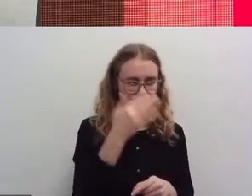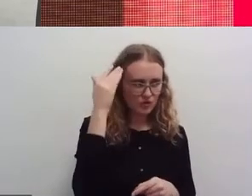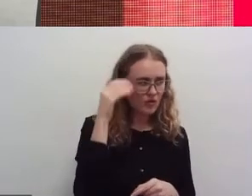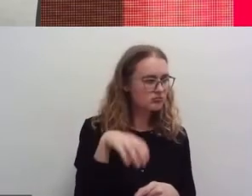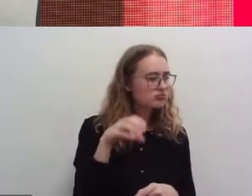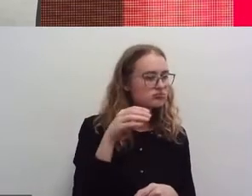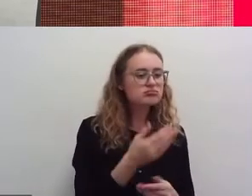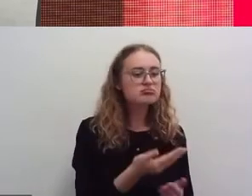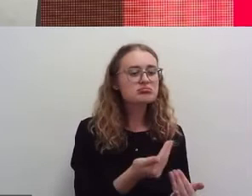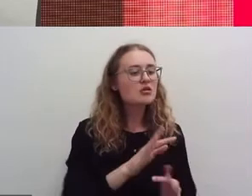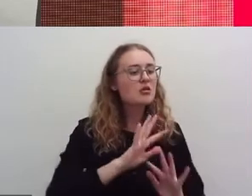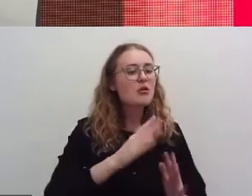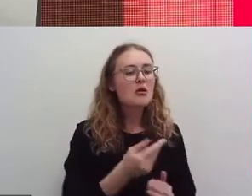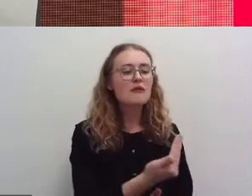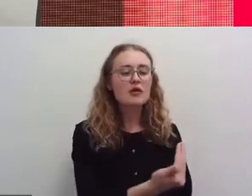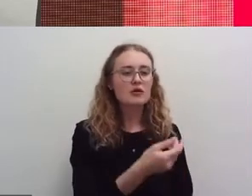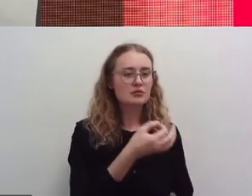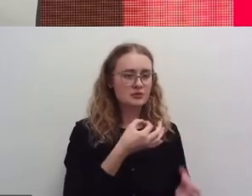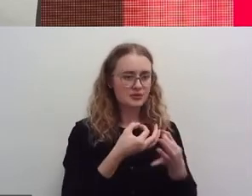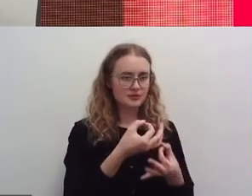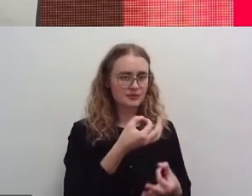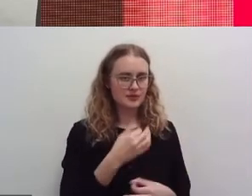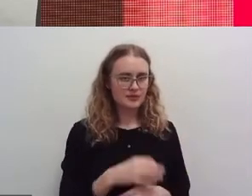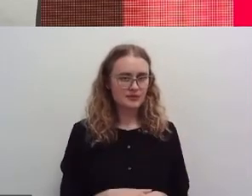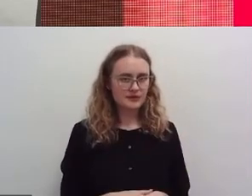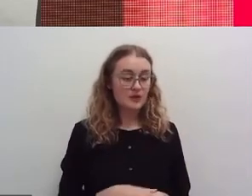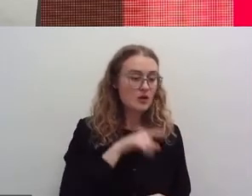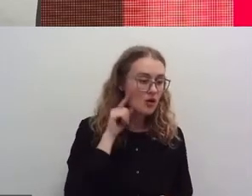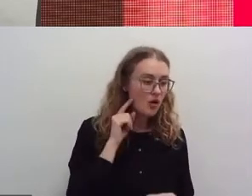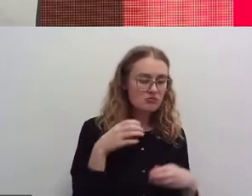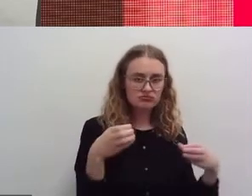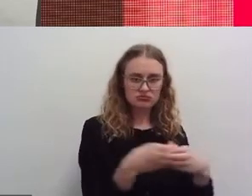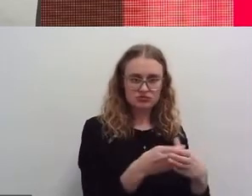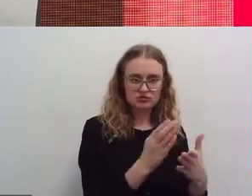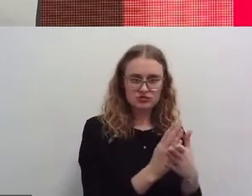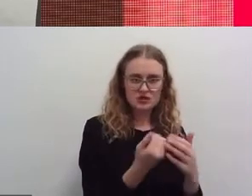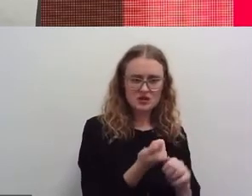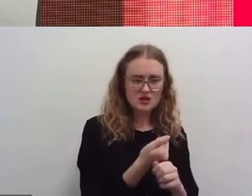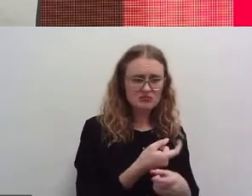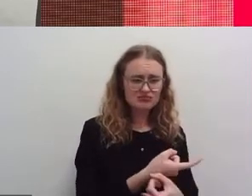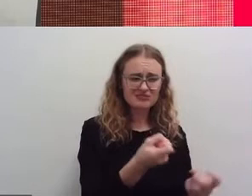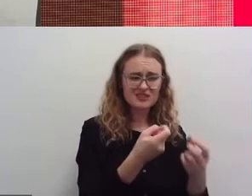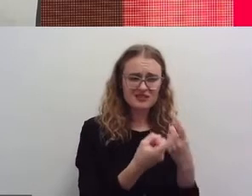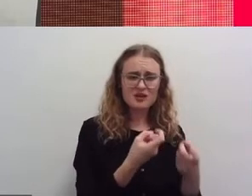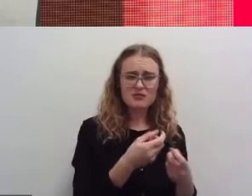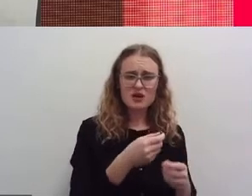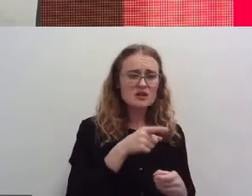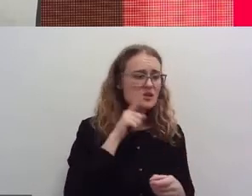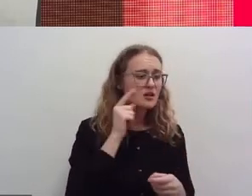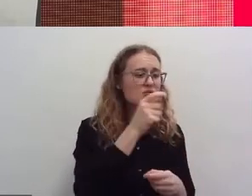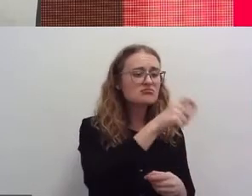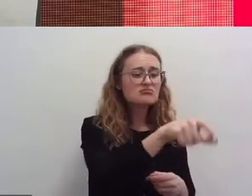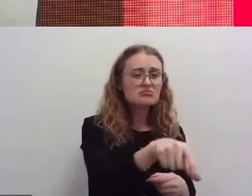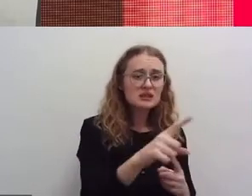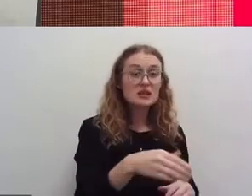that one day there will be another youth, there will be other young people that we'll be responsible for. So we should all work together